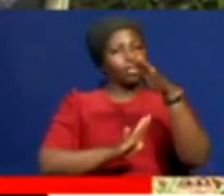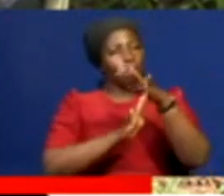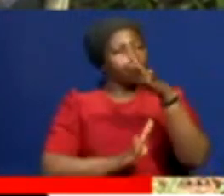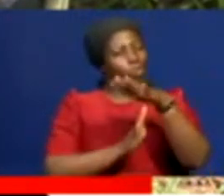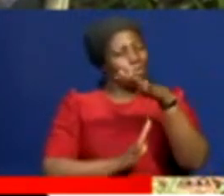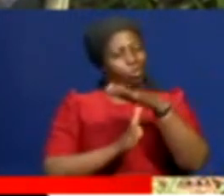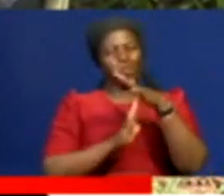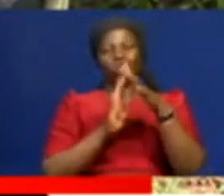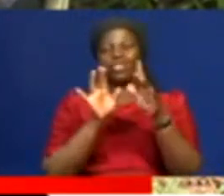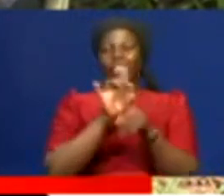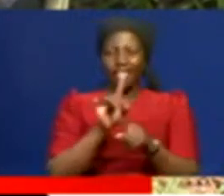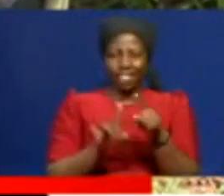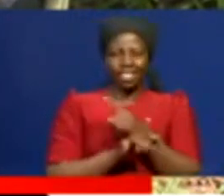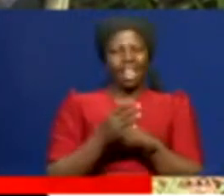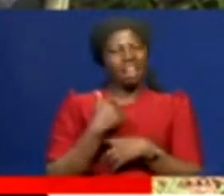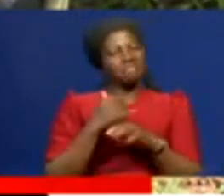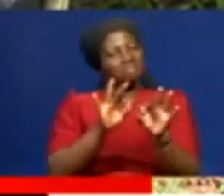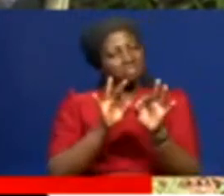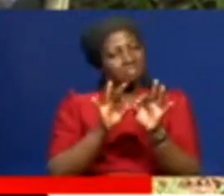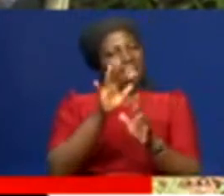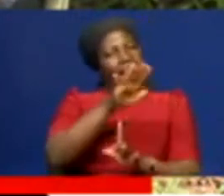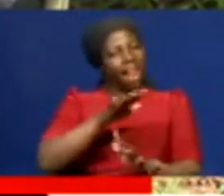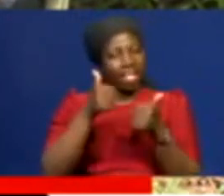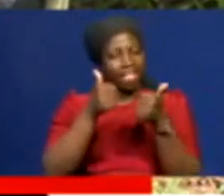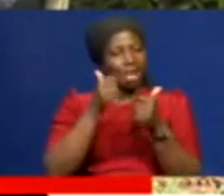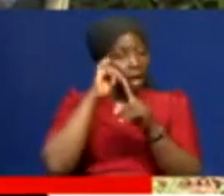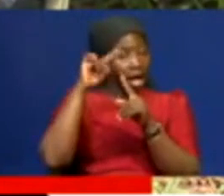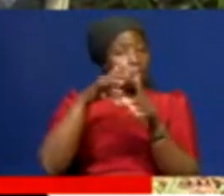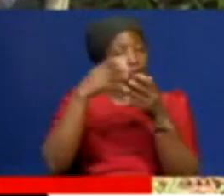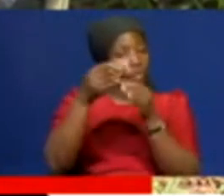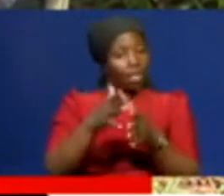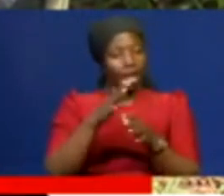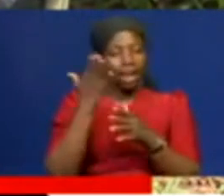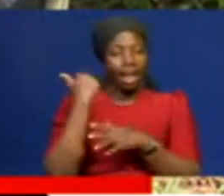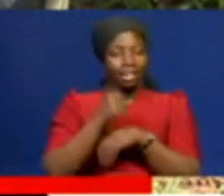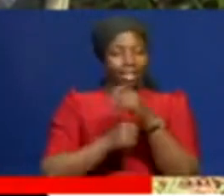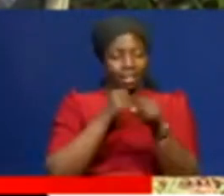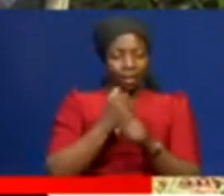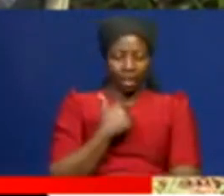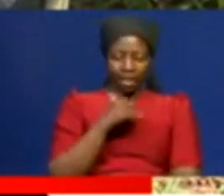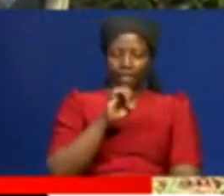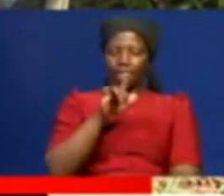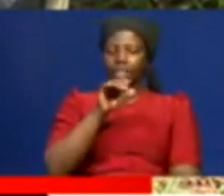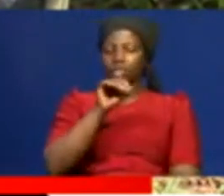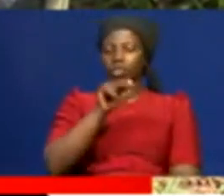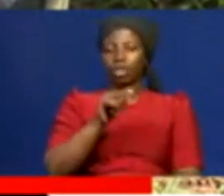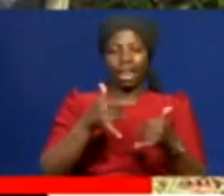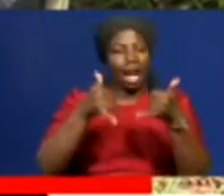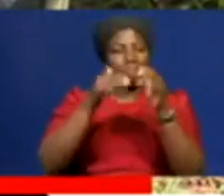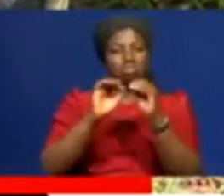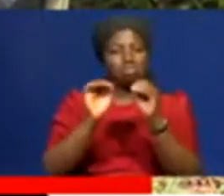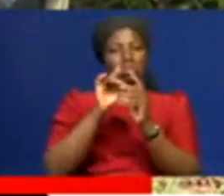superb atmosphere. We're itching to go. Remember, last year we did not have Elgon Cup, so we're really yearning to be in Uganda